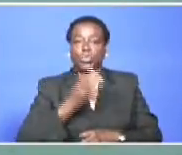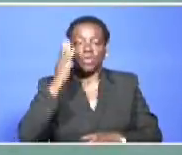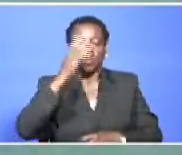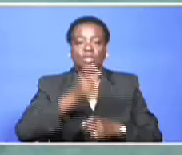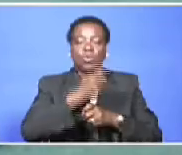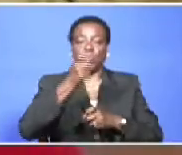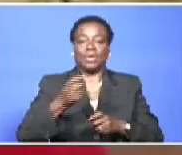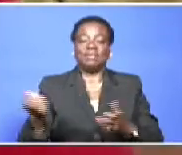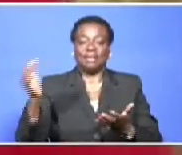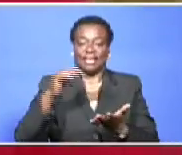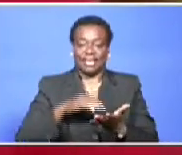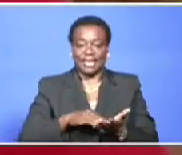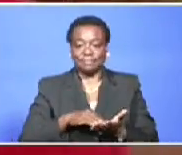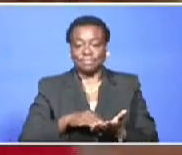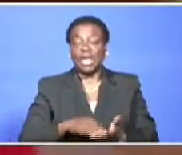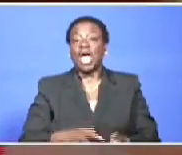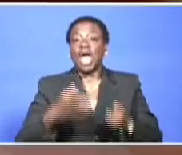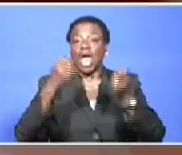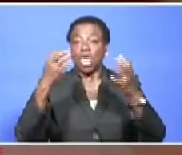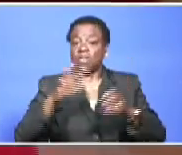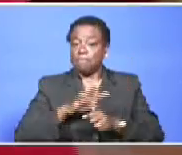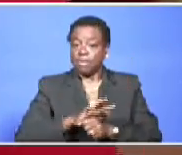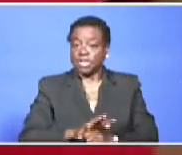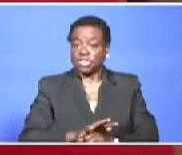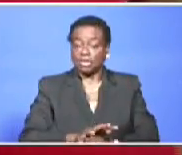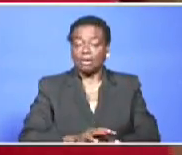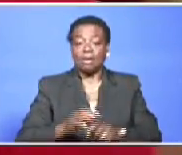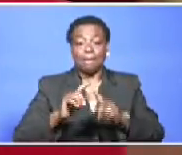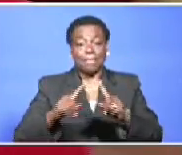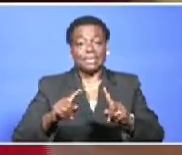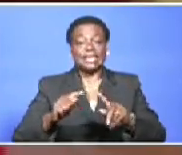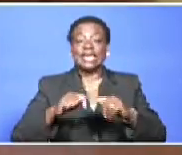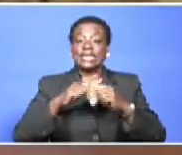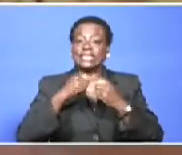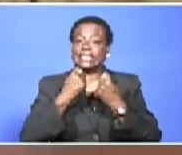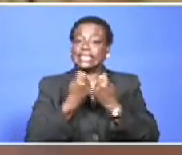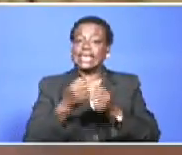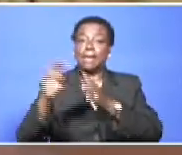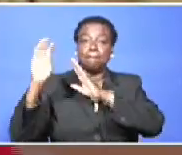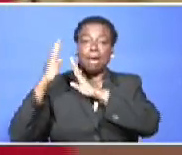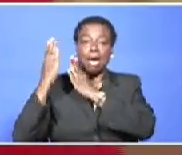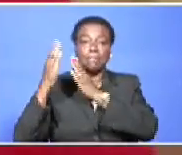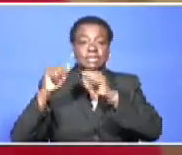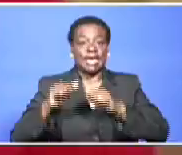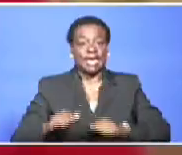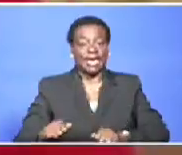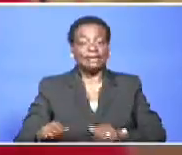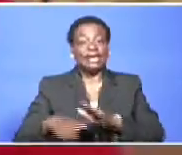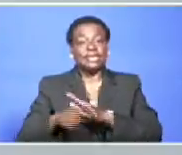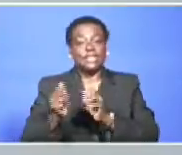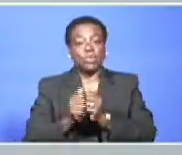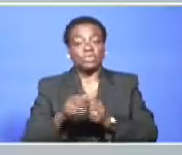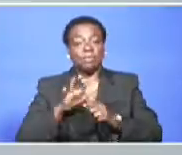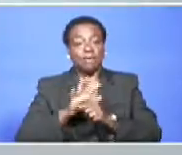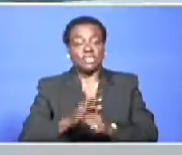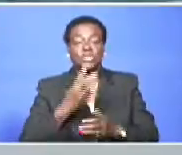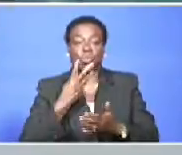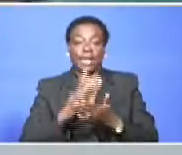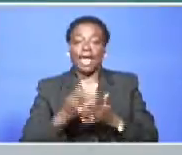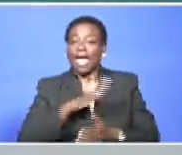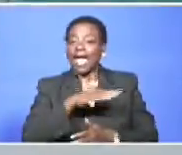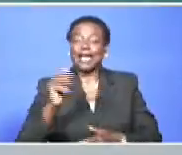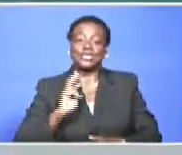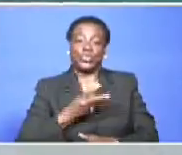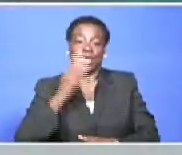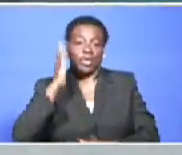course, it's added pressure, but I think Team Bahamas as a whole can deal with the pressure very well, and we'll still be able to perform at a high level and win. Swimming Federation has